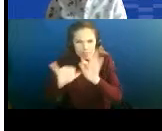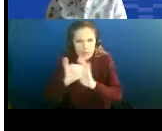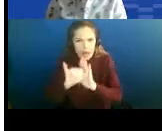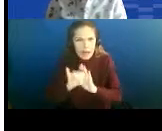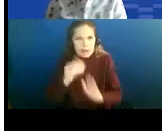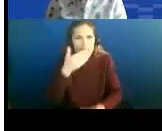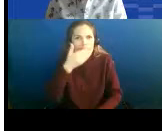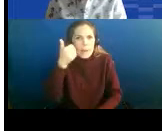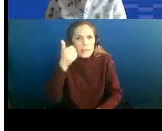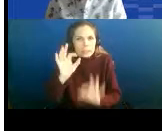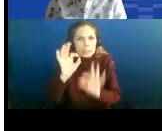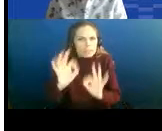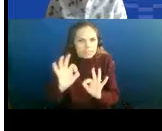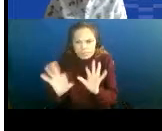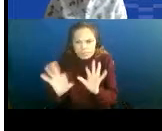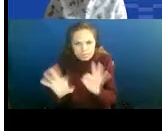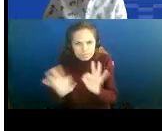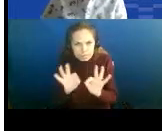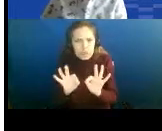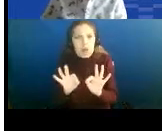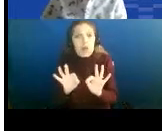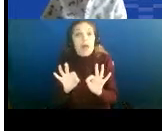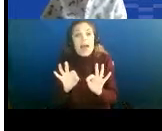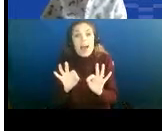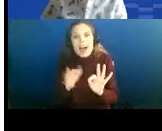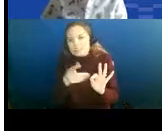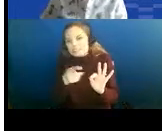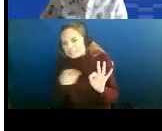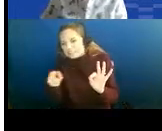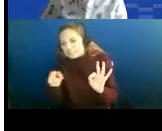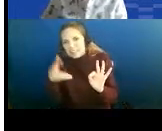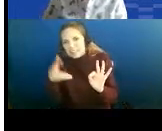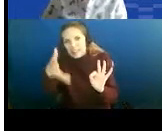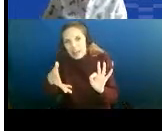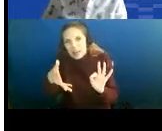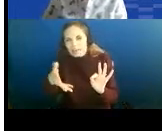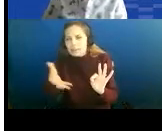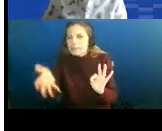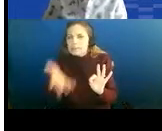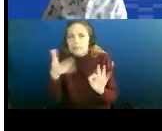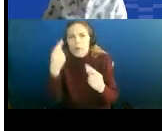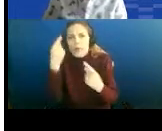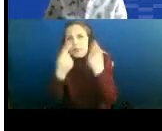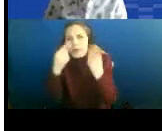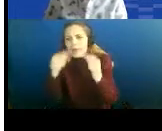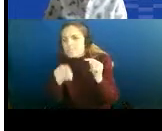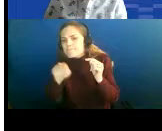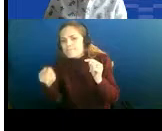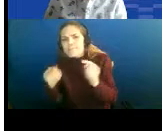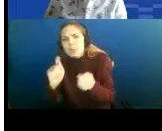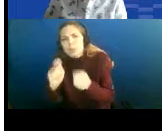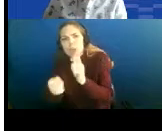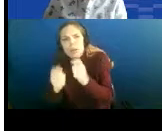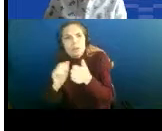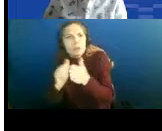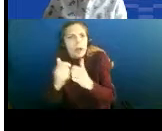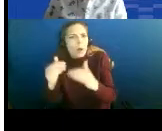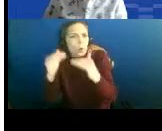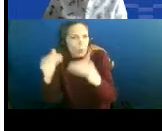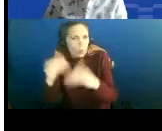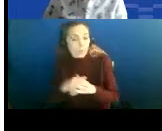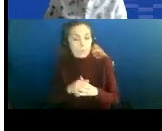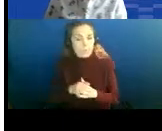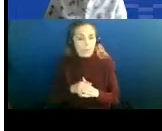thinking towards what might be or what might be otherwise. We also started with a focus on centering in